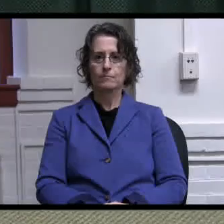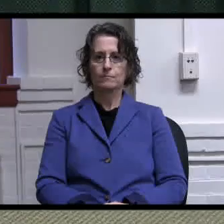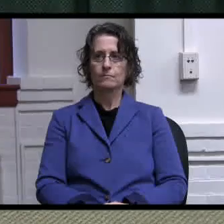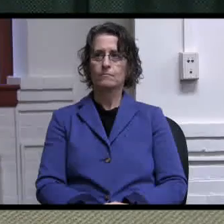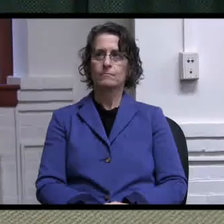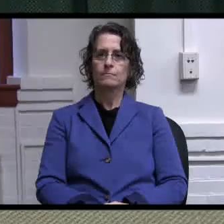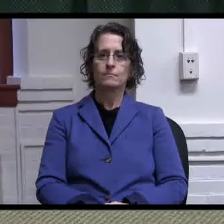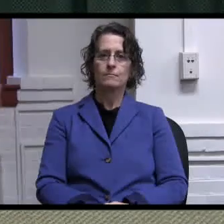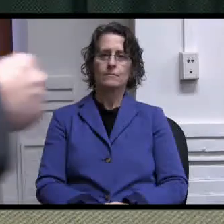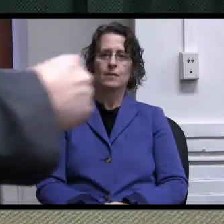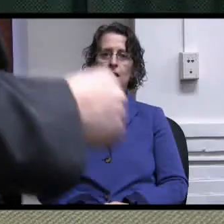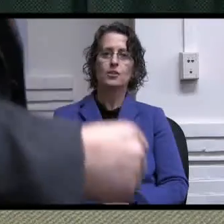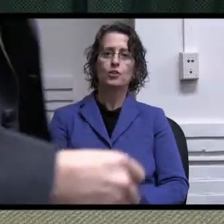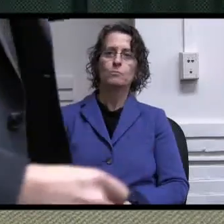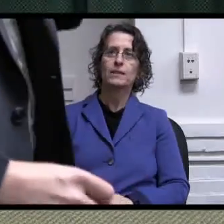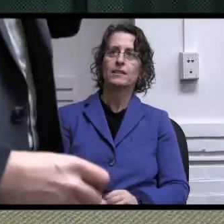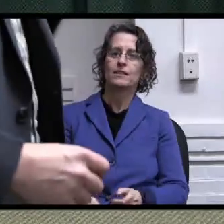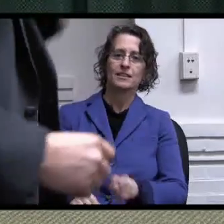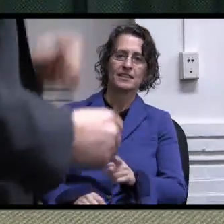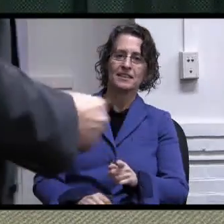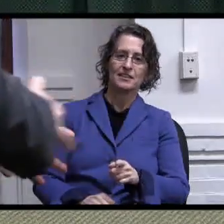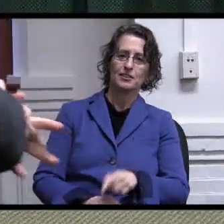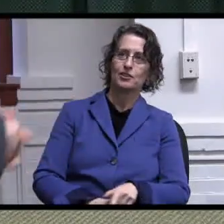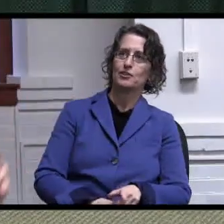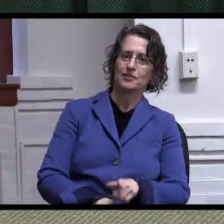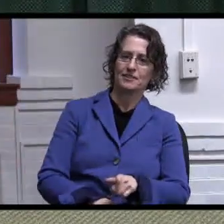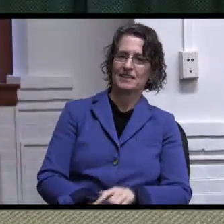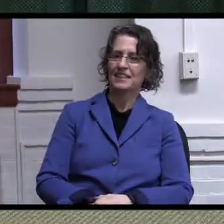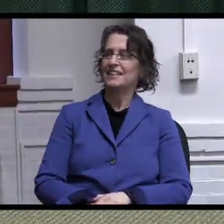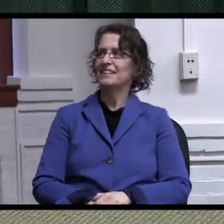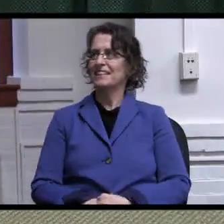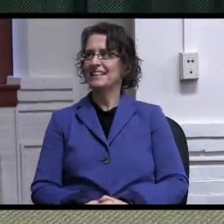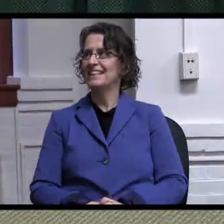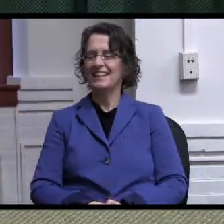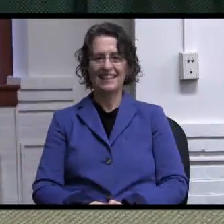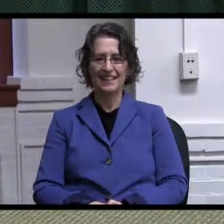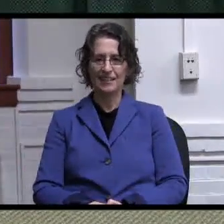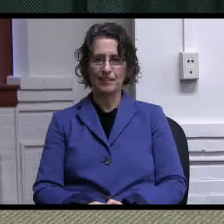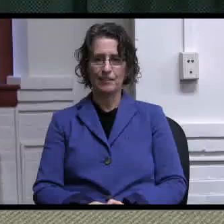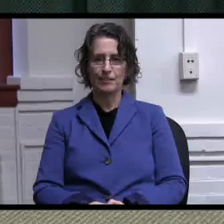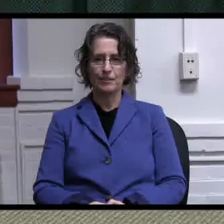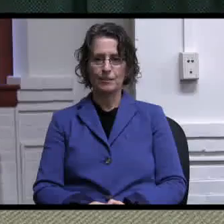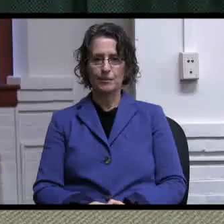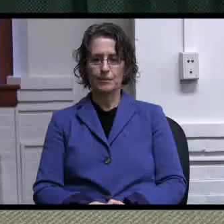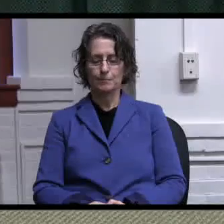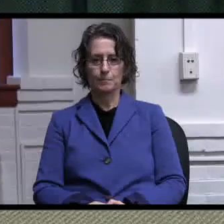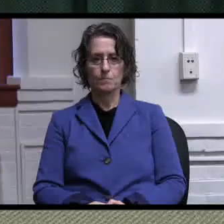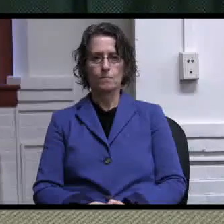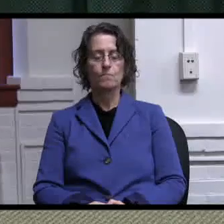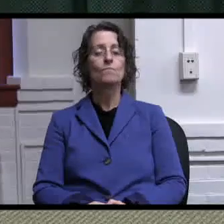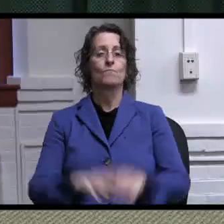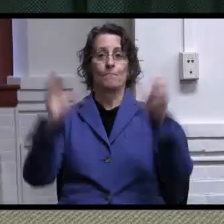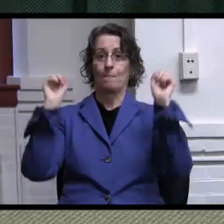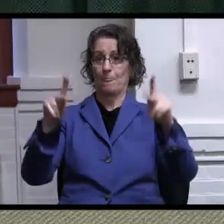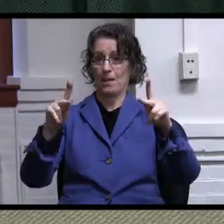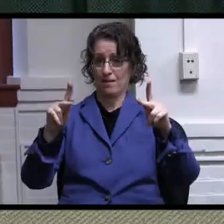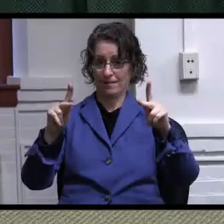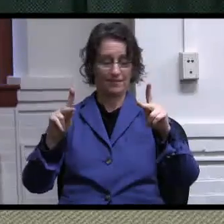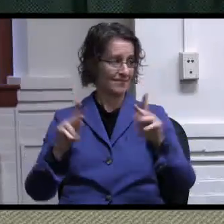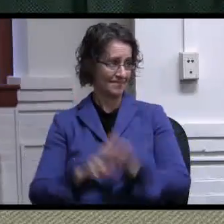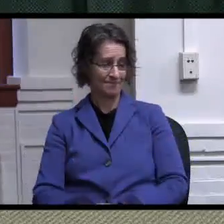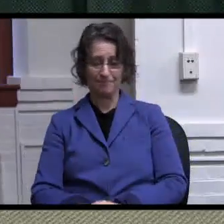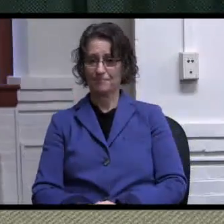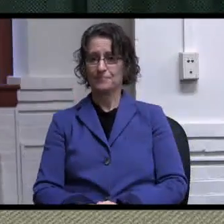It's fine for them. So actually, yeah, let me move. So it's here. Okay.